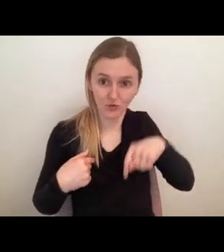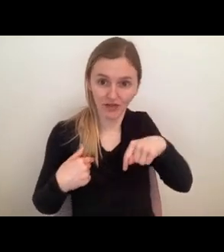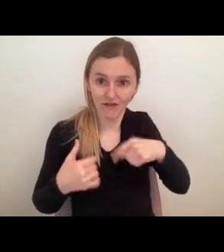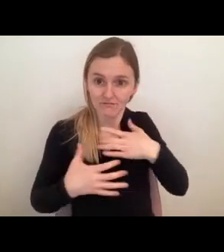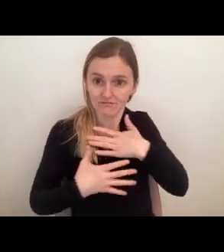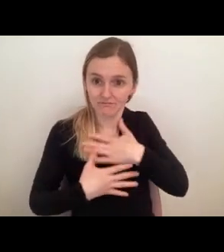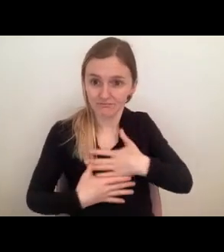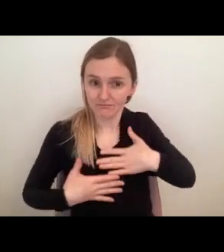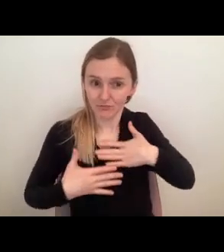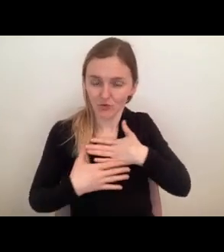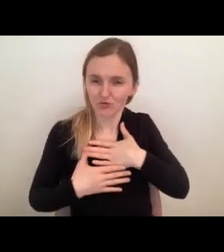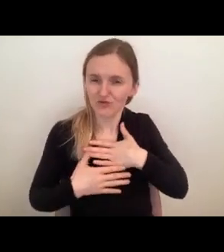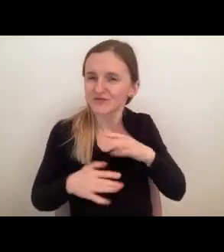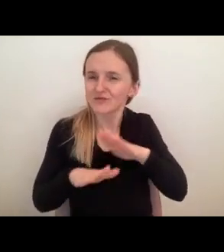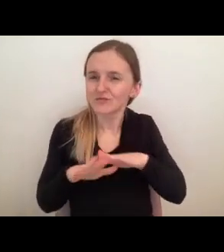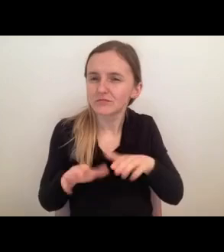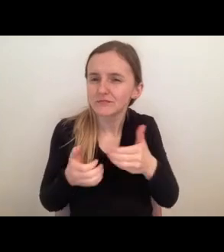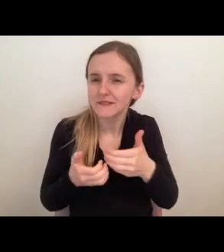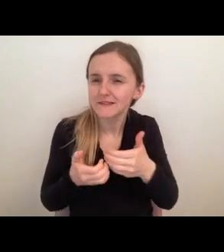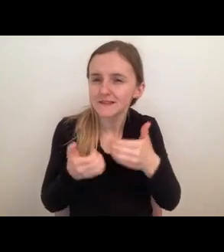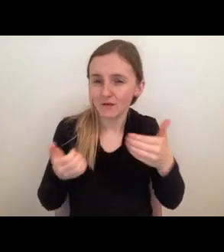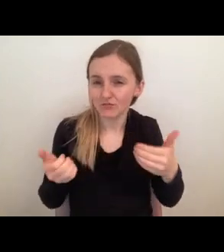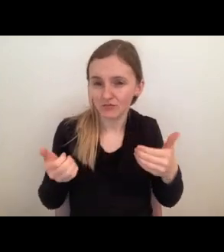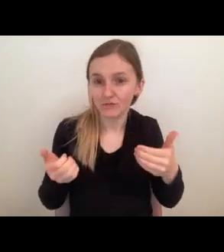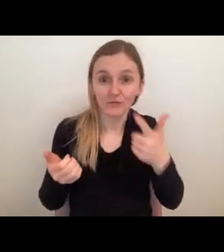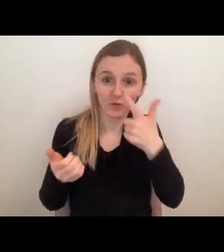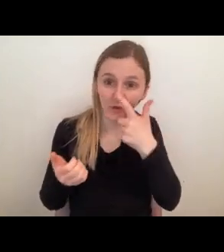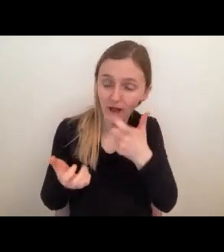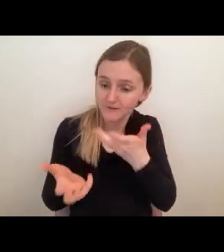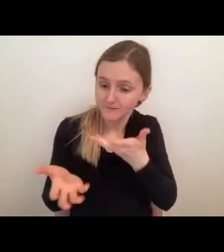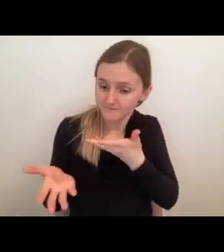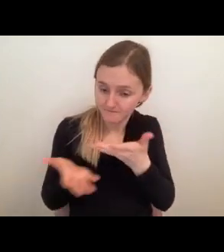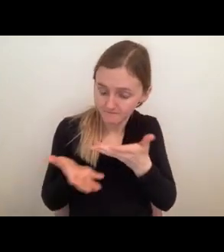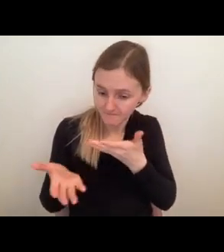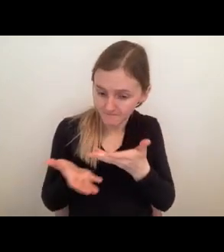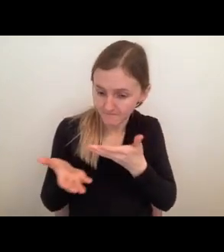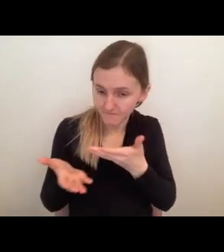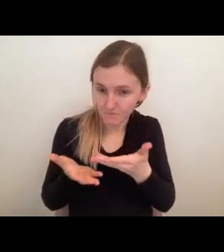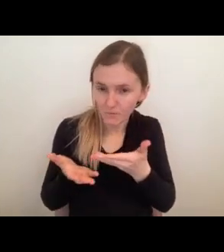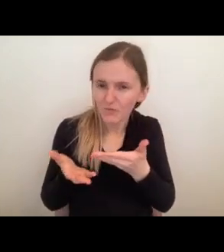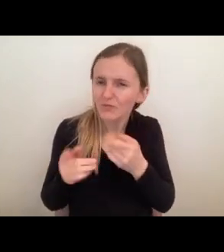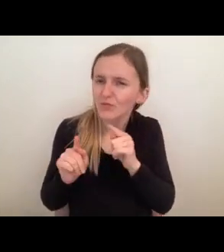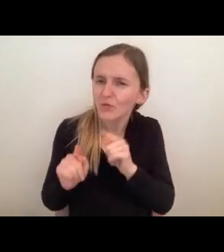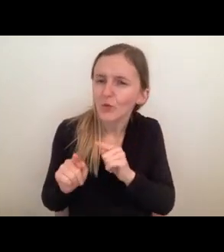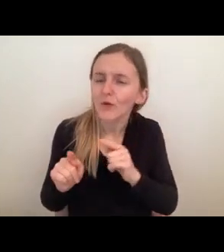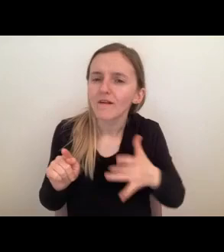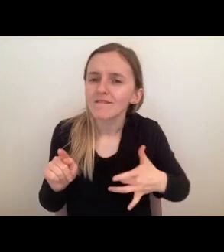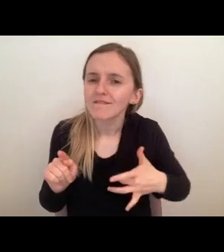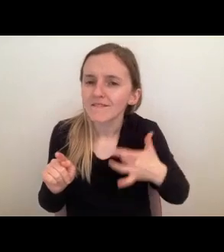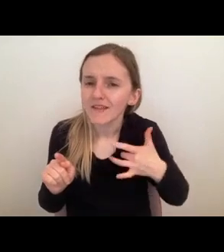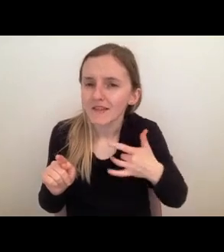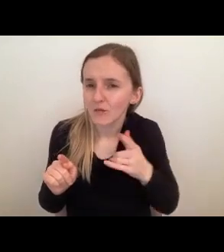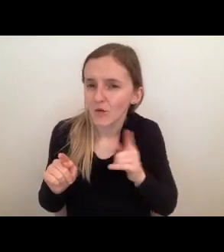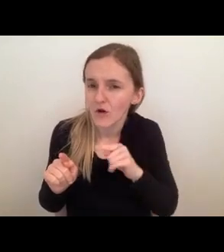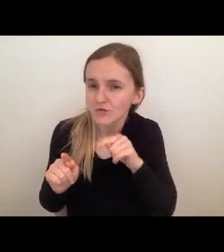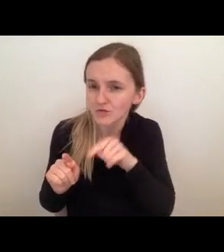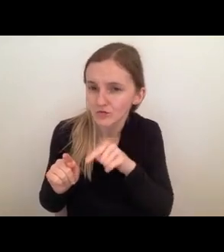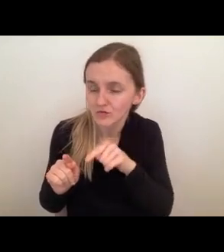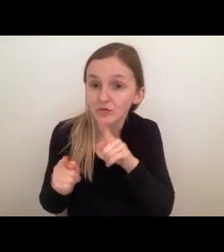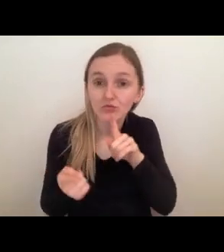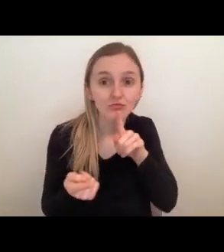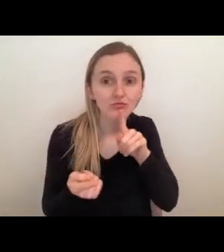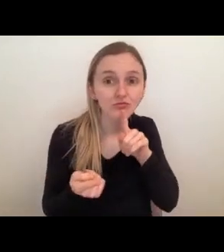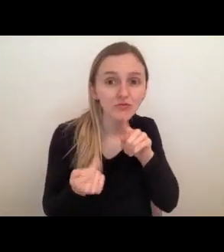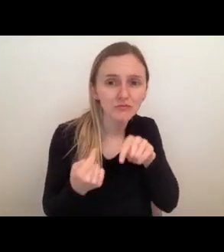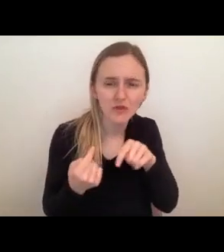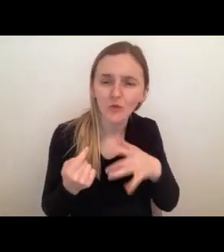than separating them. So doing pieces of work around with our young people about what are they feeling and what is their response to that